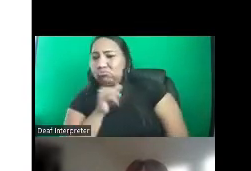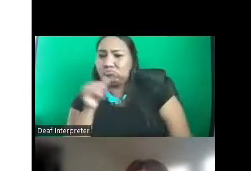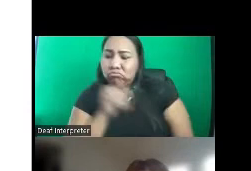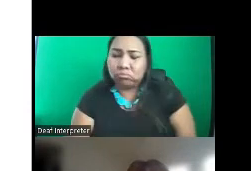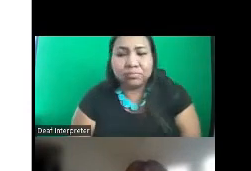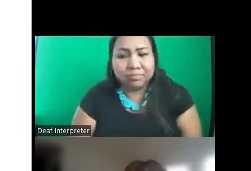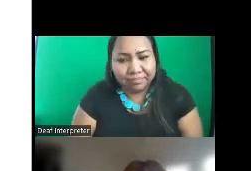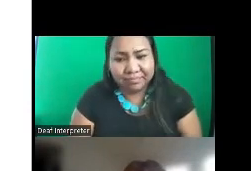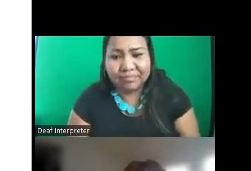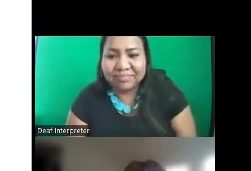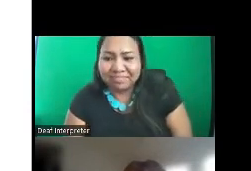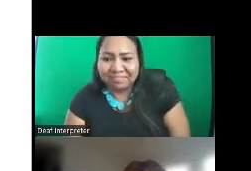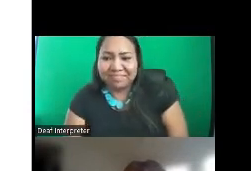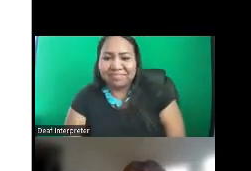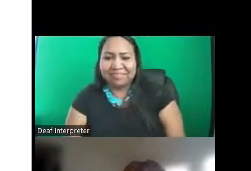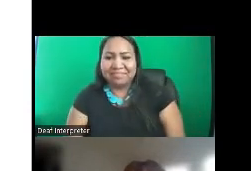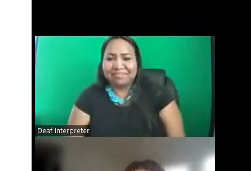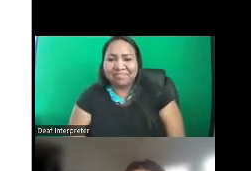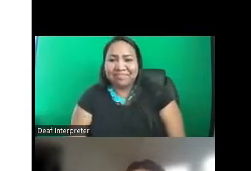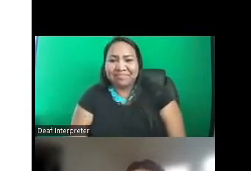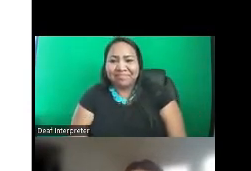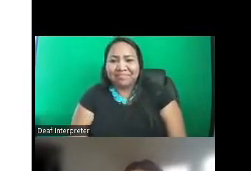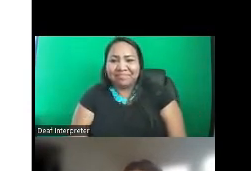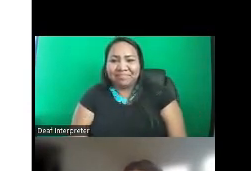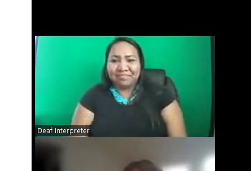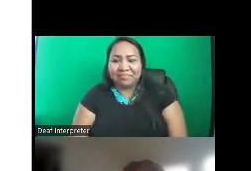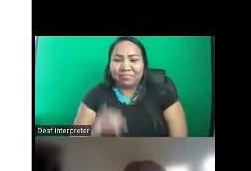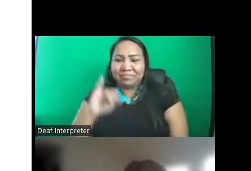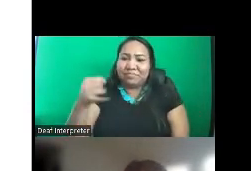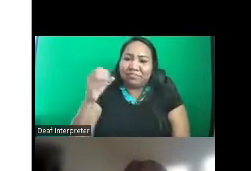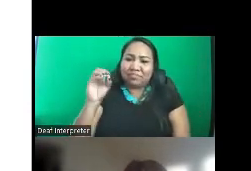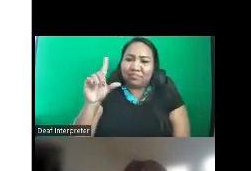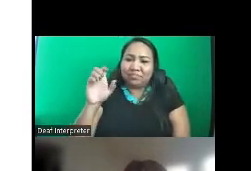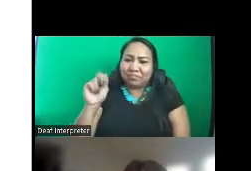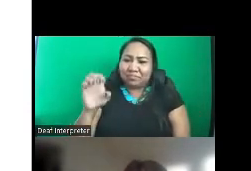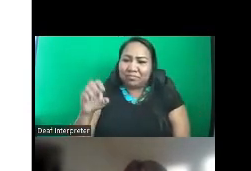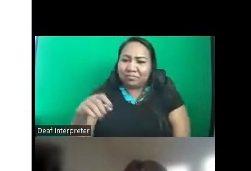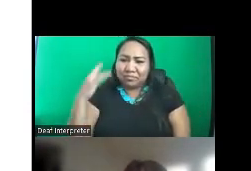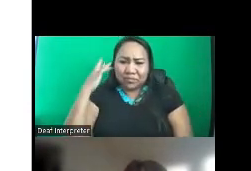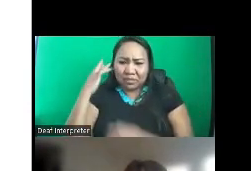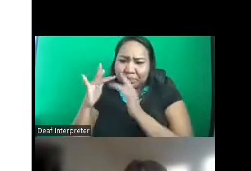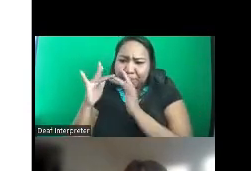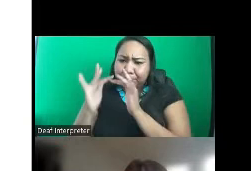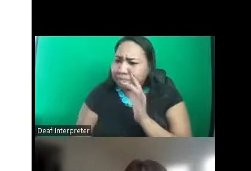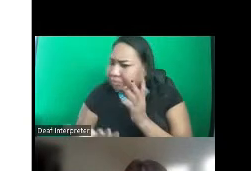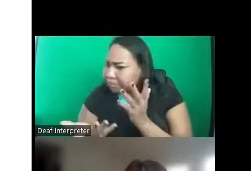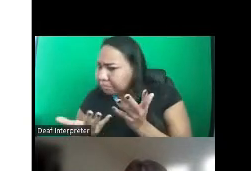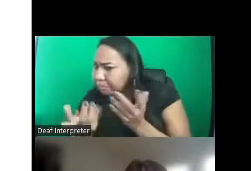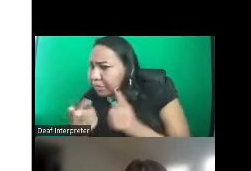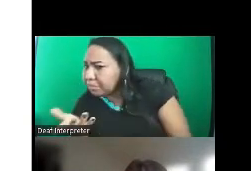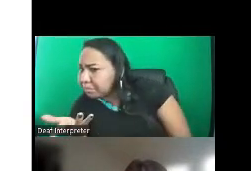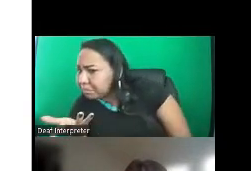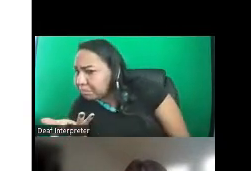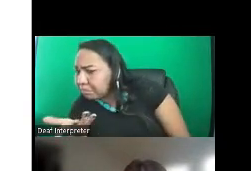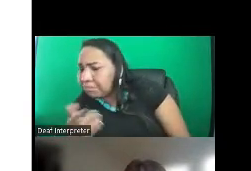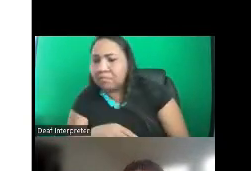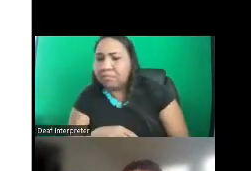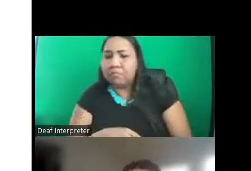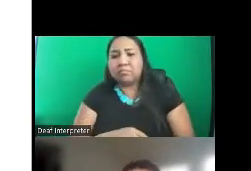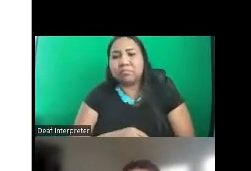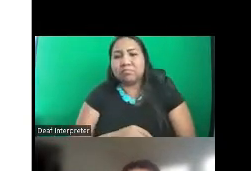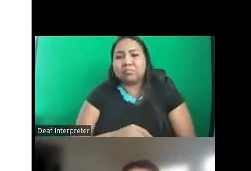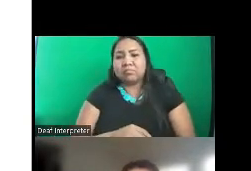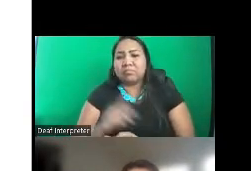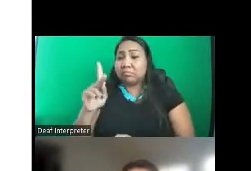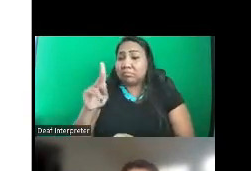Oh, I can't hear you. I wonder if you might say a little more about the professors. When we spoke, you